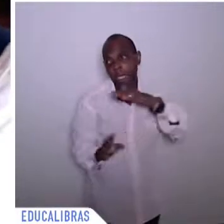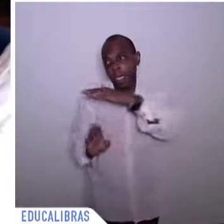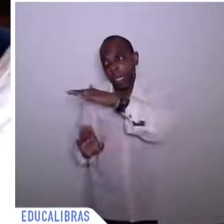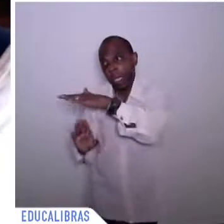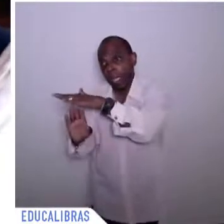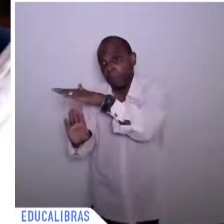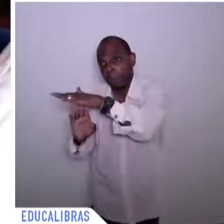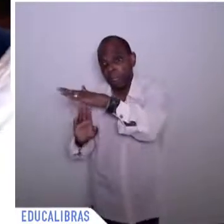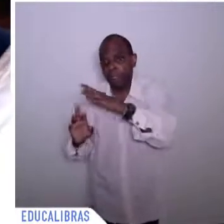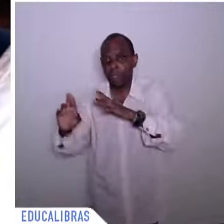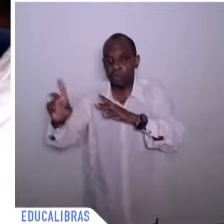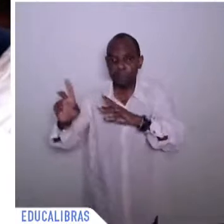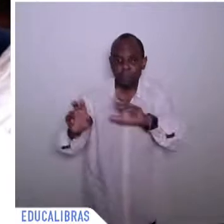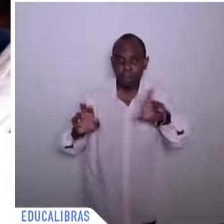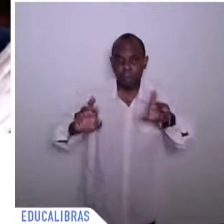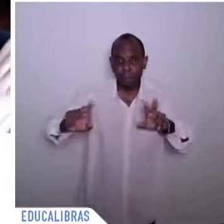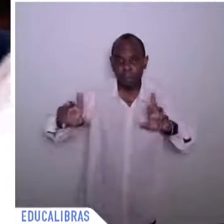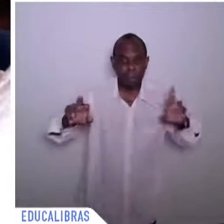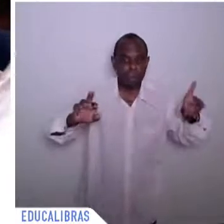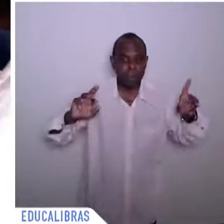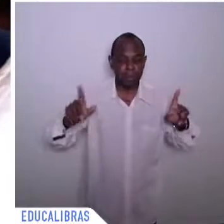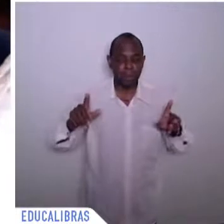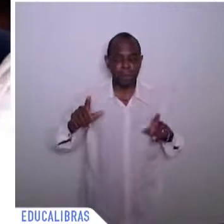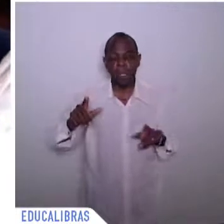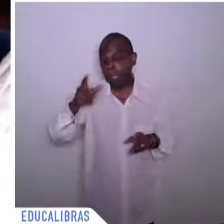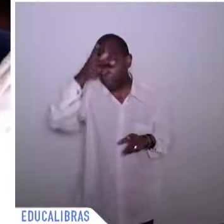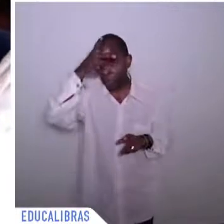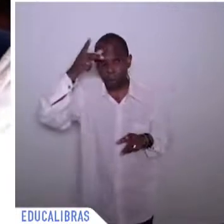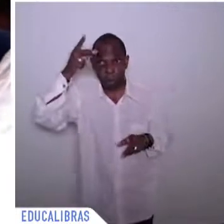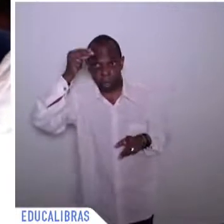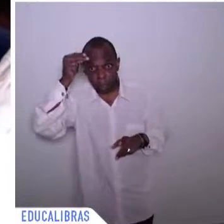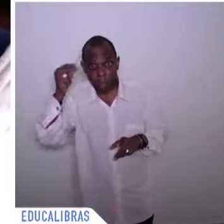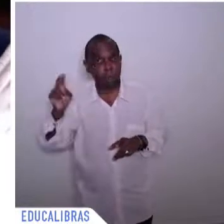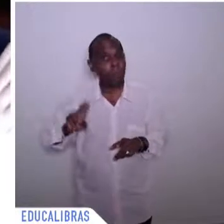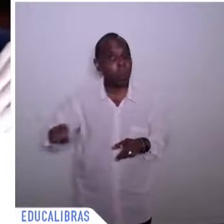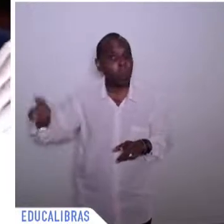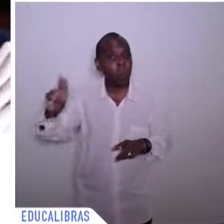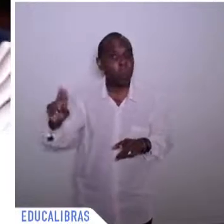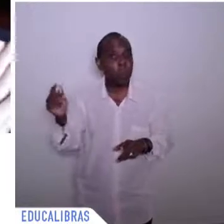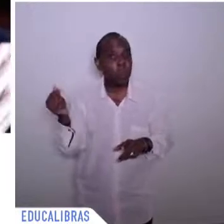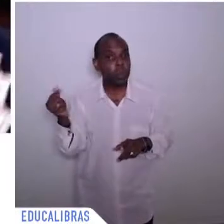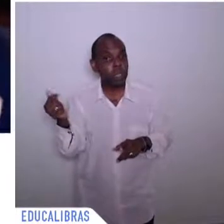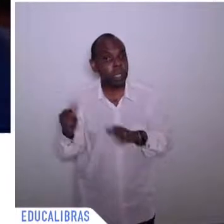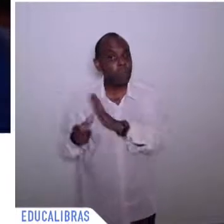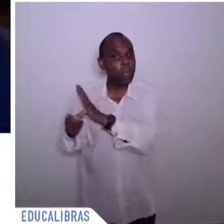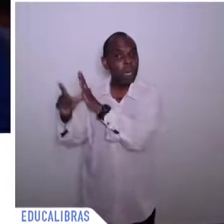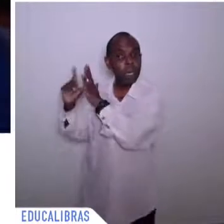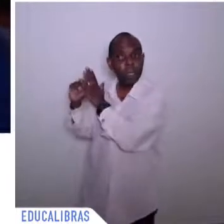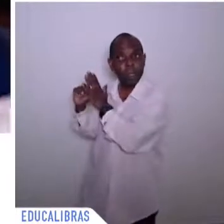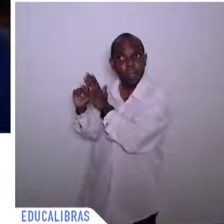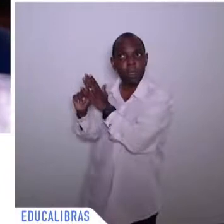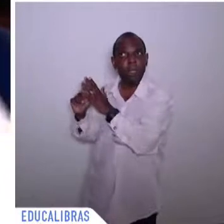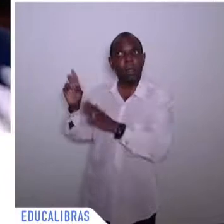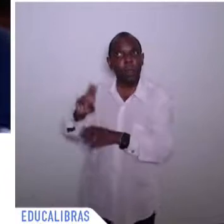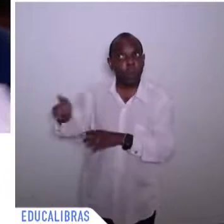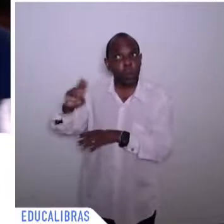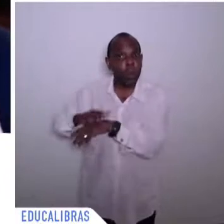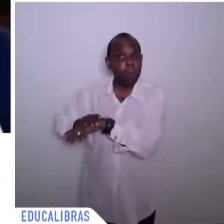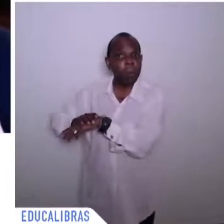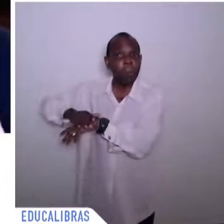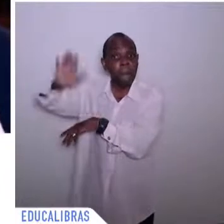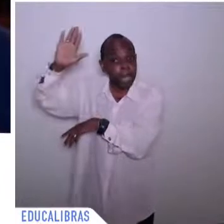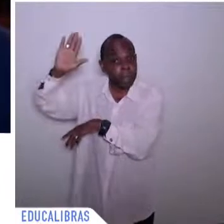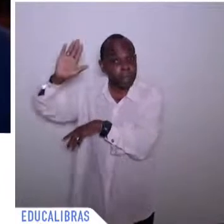places had more limits, pre-established limits than others. When